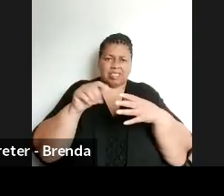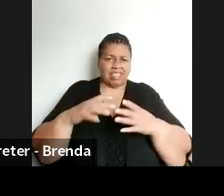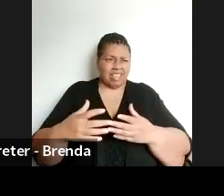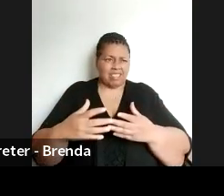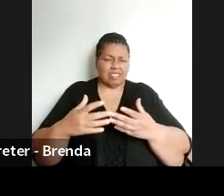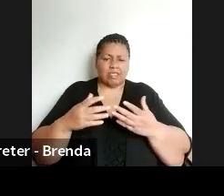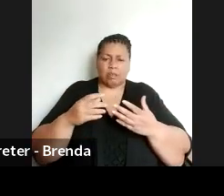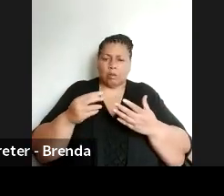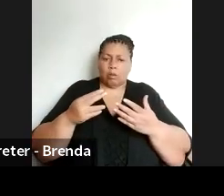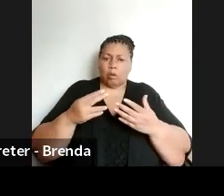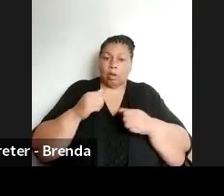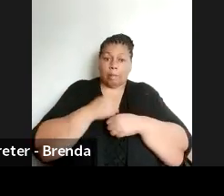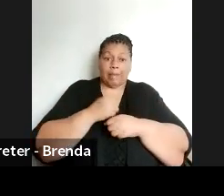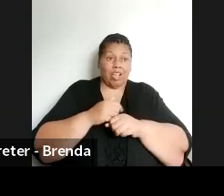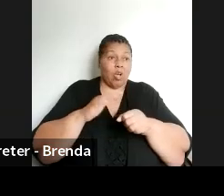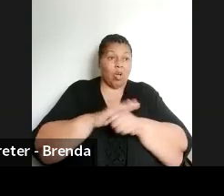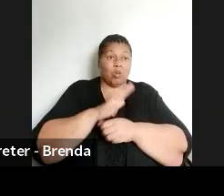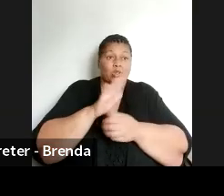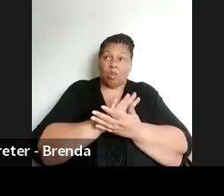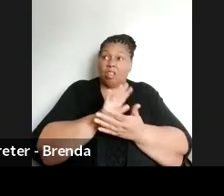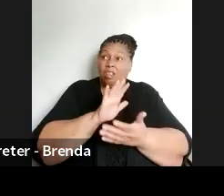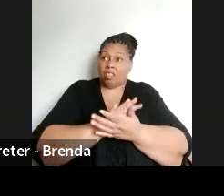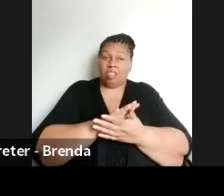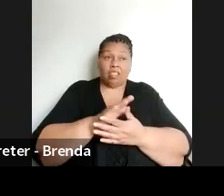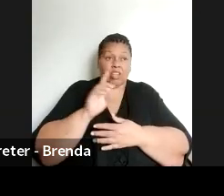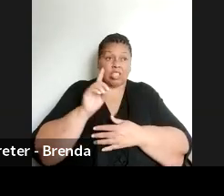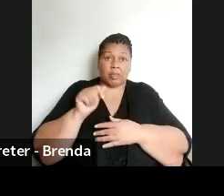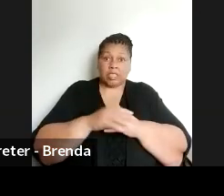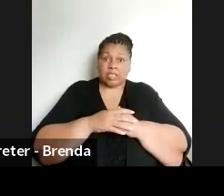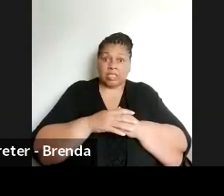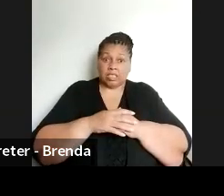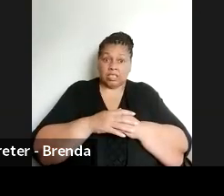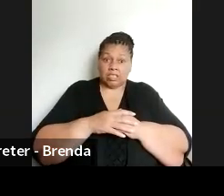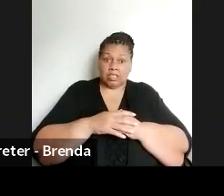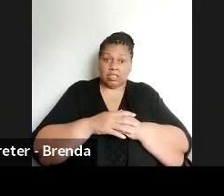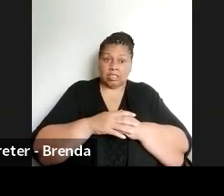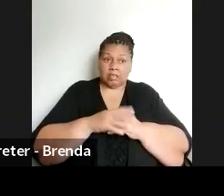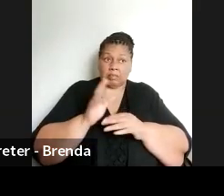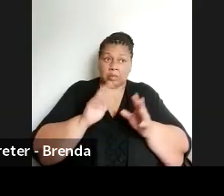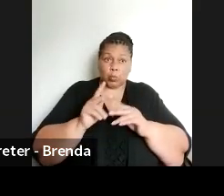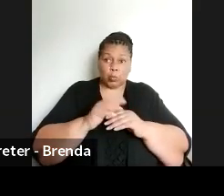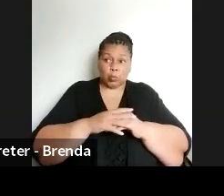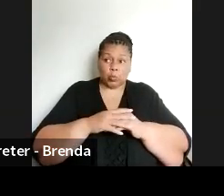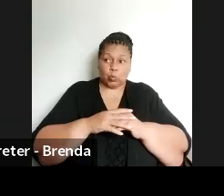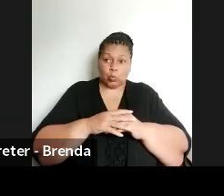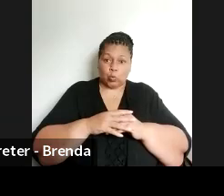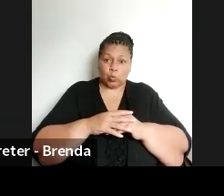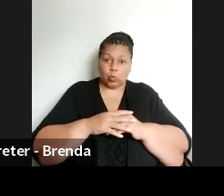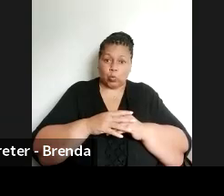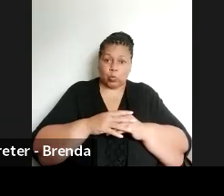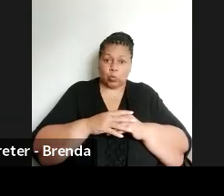a whole school for disability people. And I